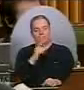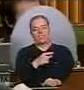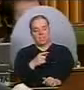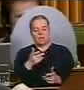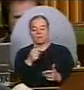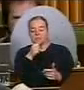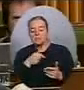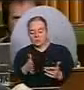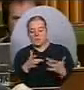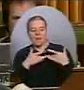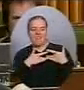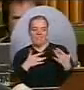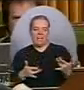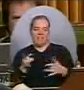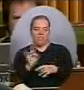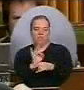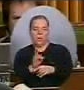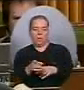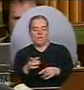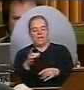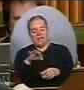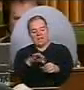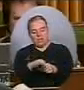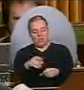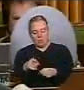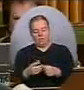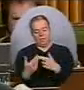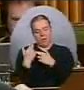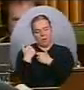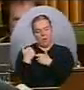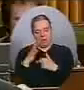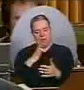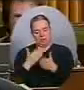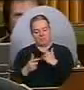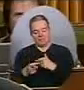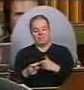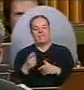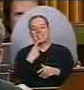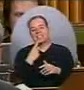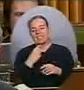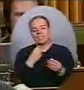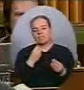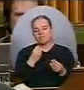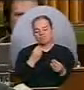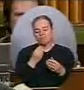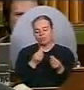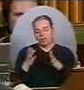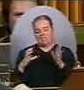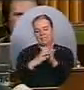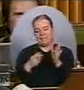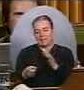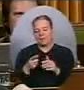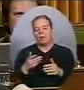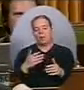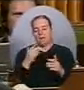good start. But who paid for those calls? Who provided the scripts? And why are they the same scripts as being used in other ridings? Is there something else the government would like